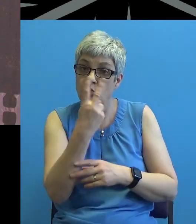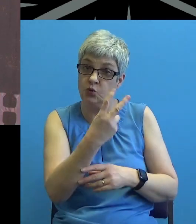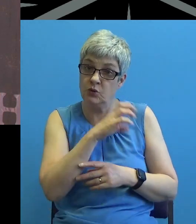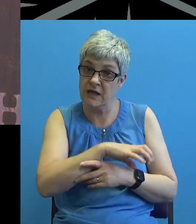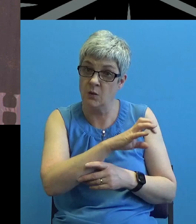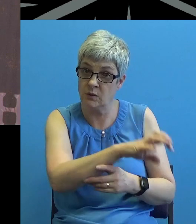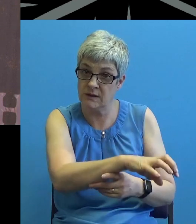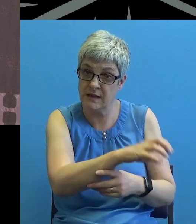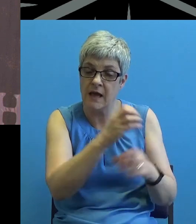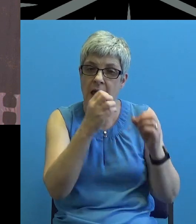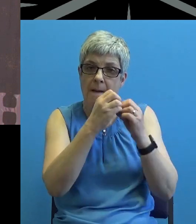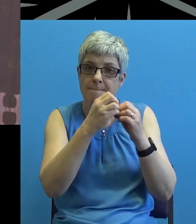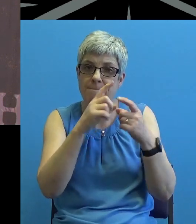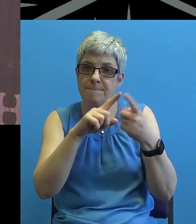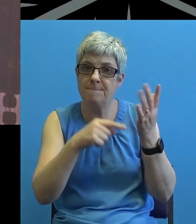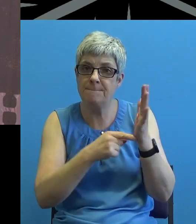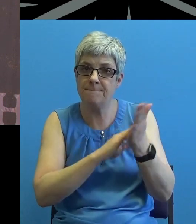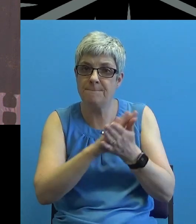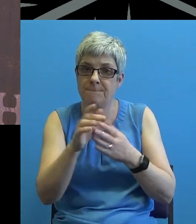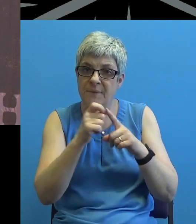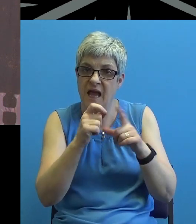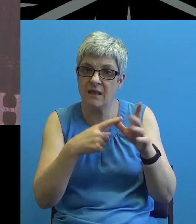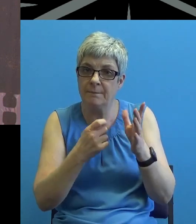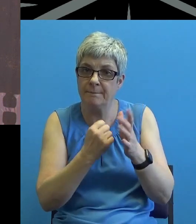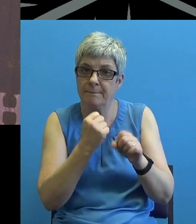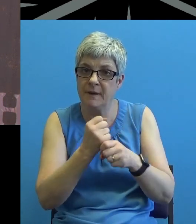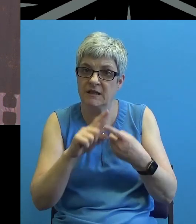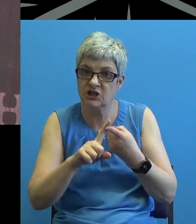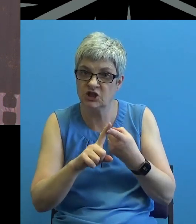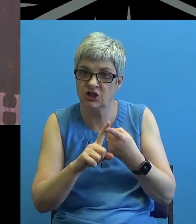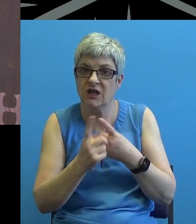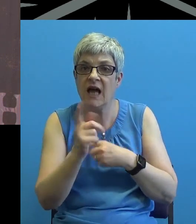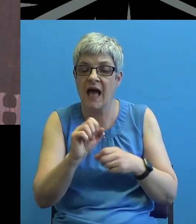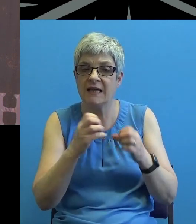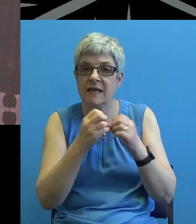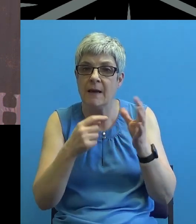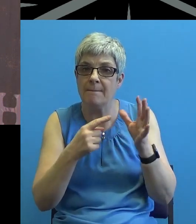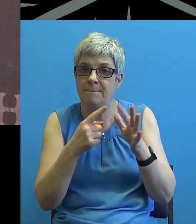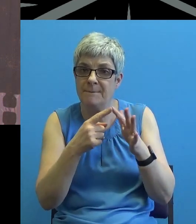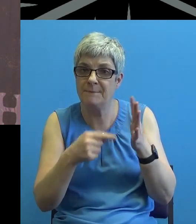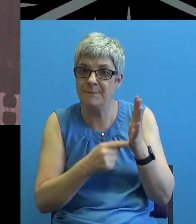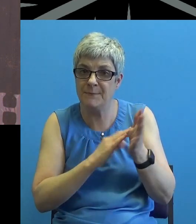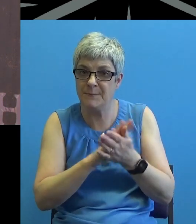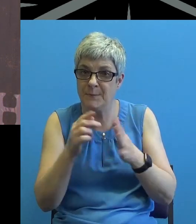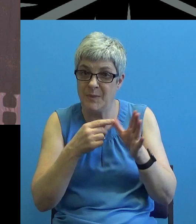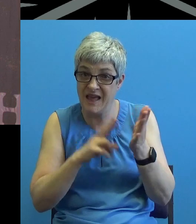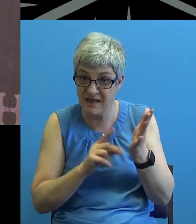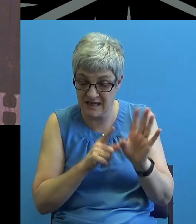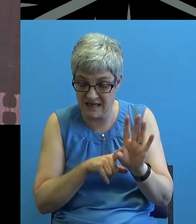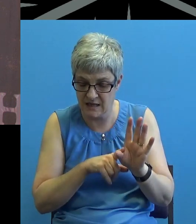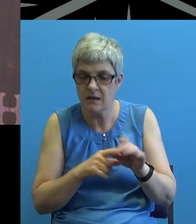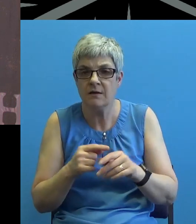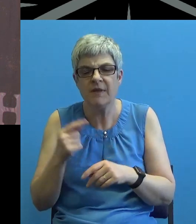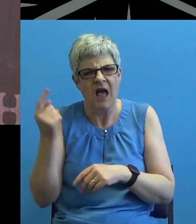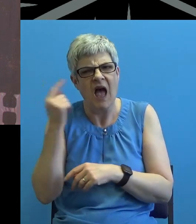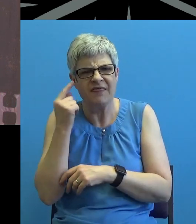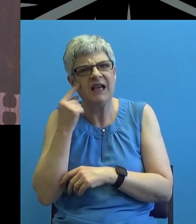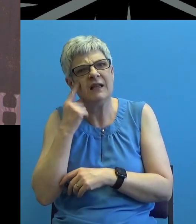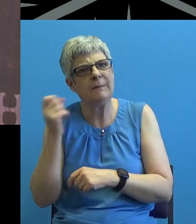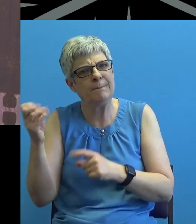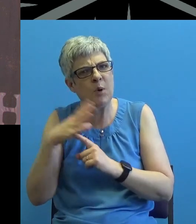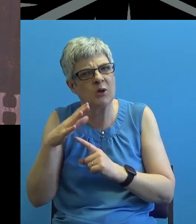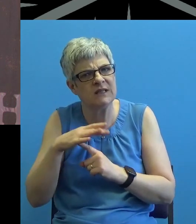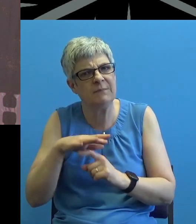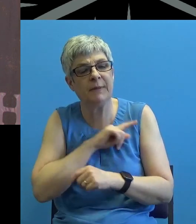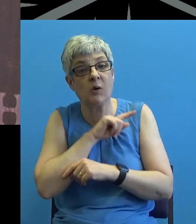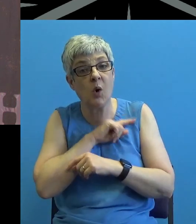verse 29, Bethpage and Bethany. And I think they're actually quite important